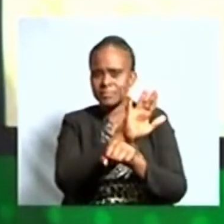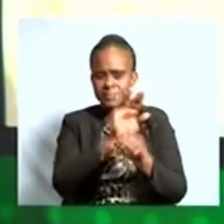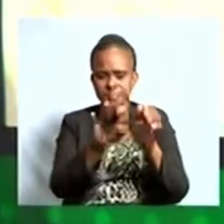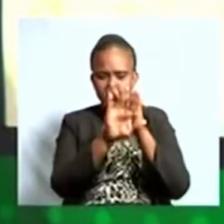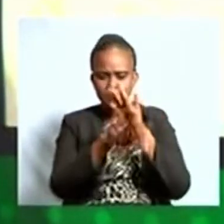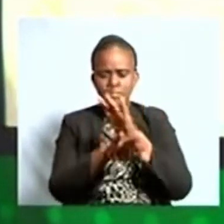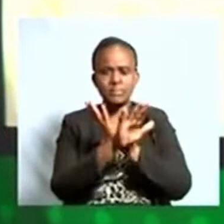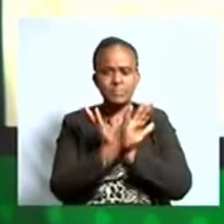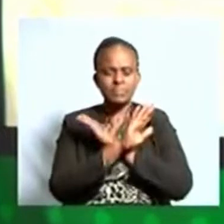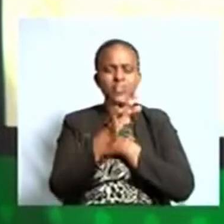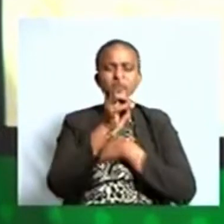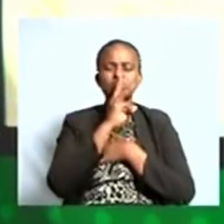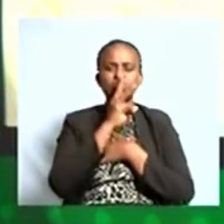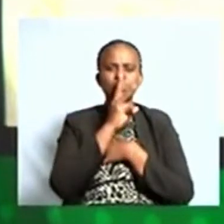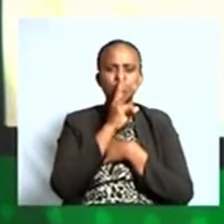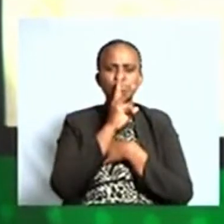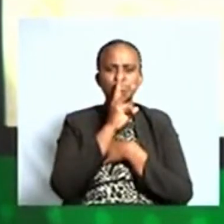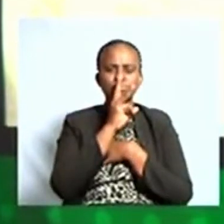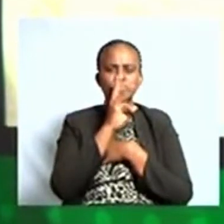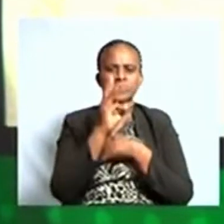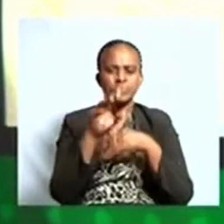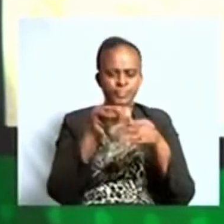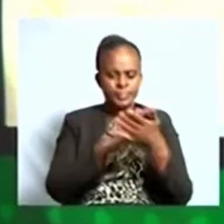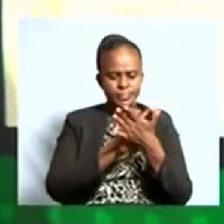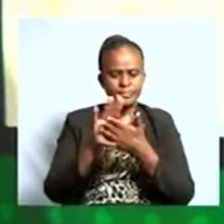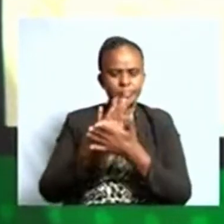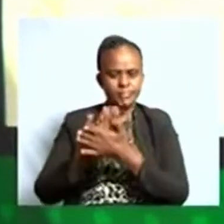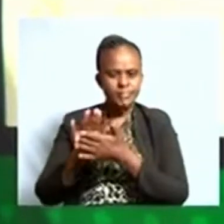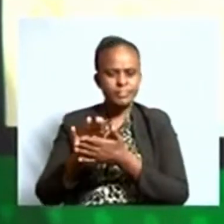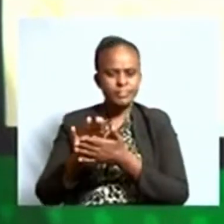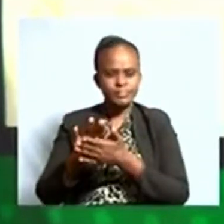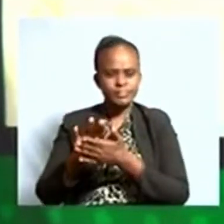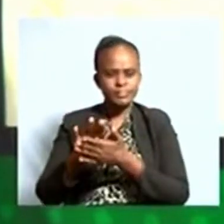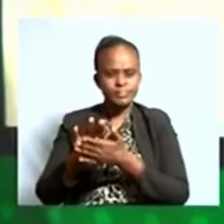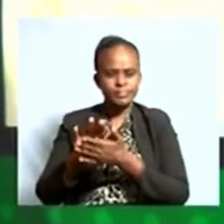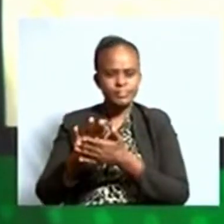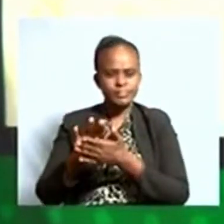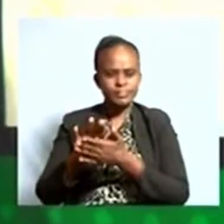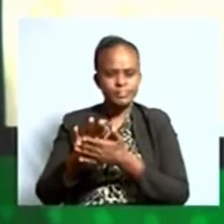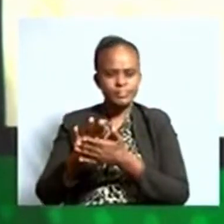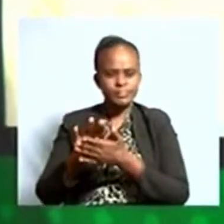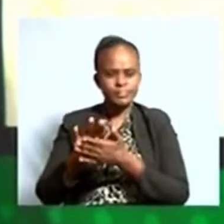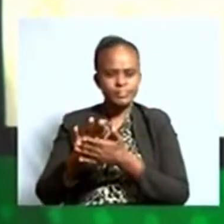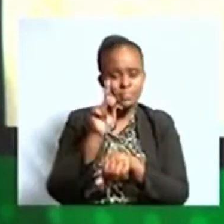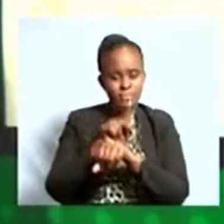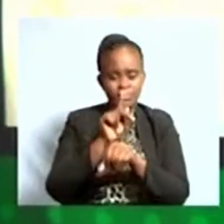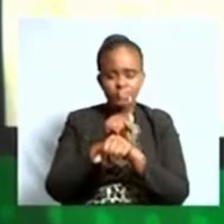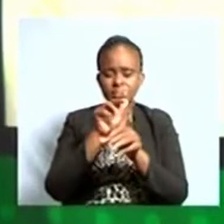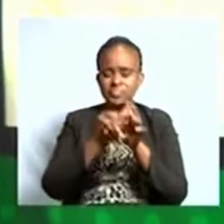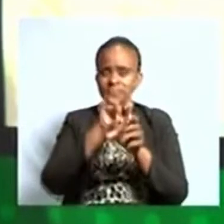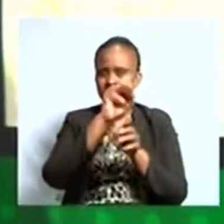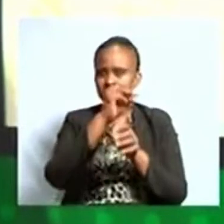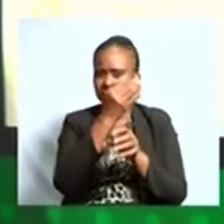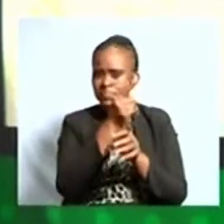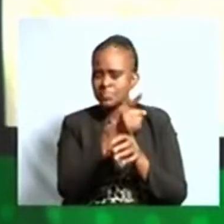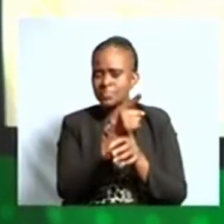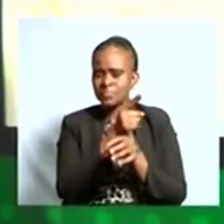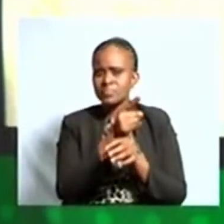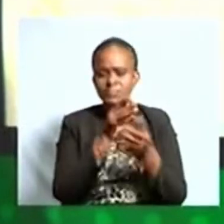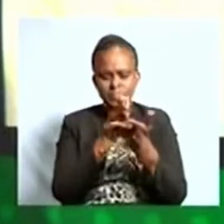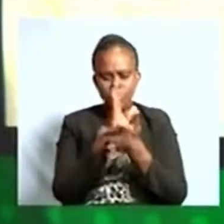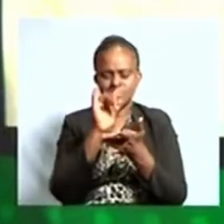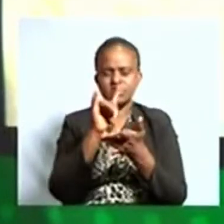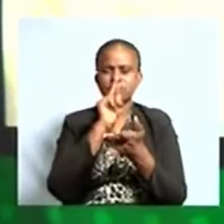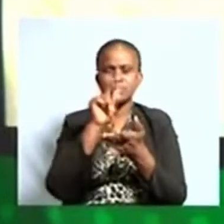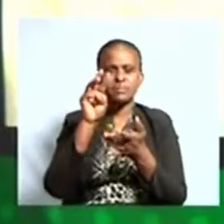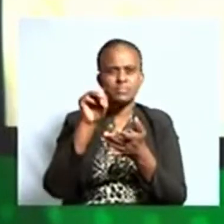Zambia Water Supply and Sanitation Project. The project in Mufulira, you are right, Mr.